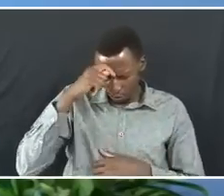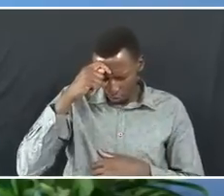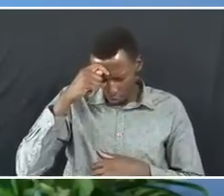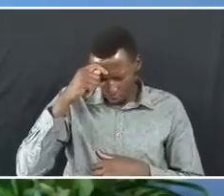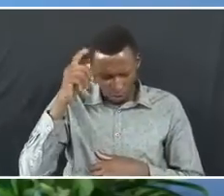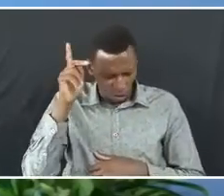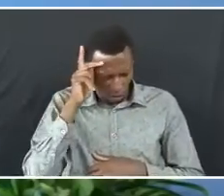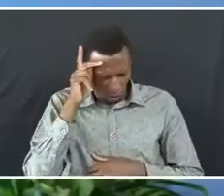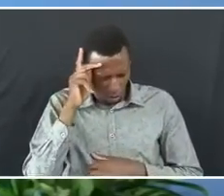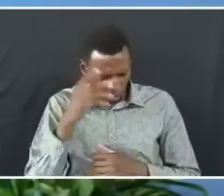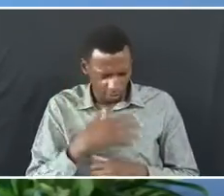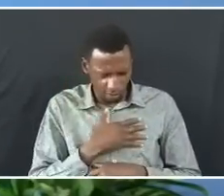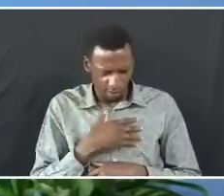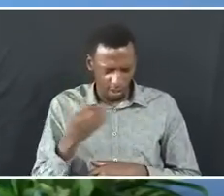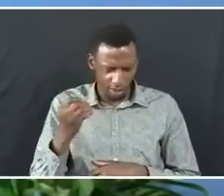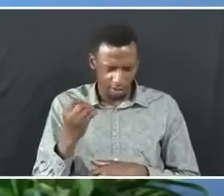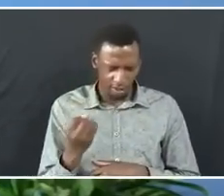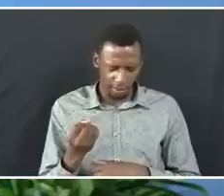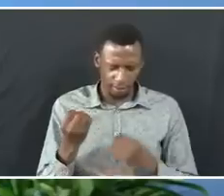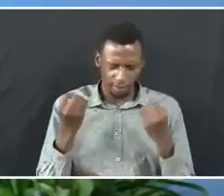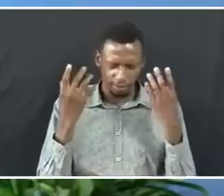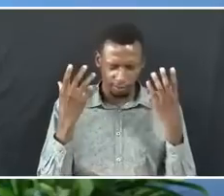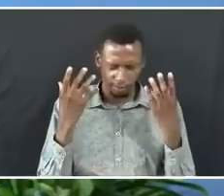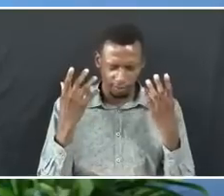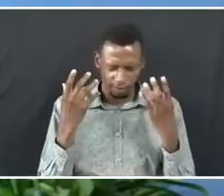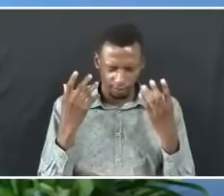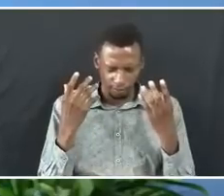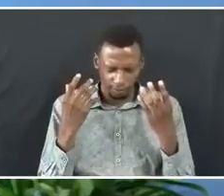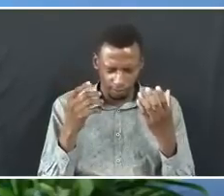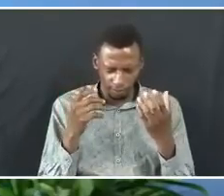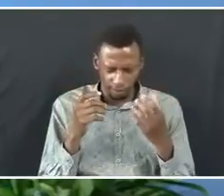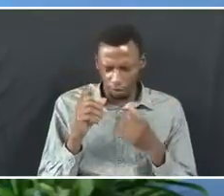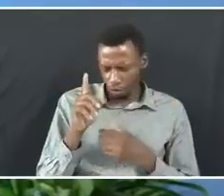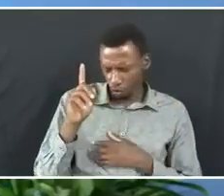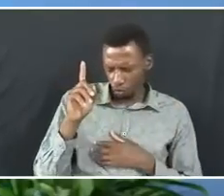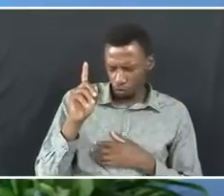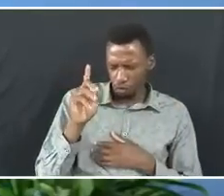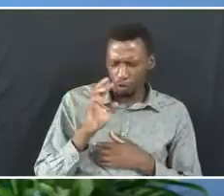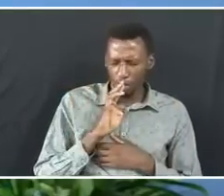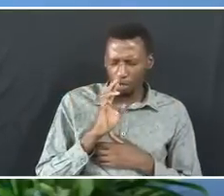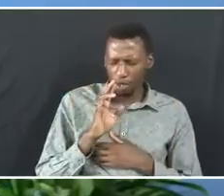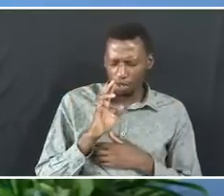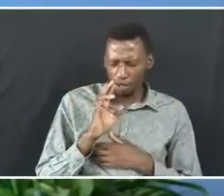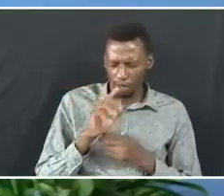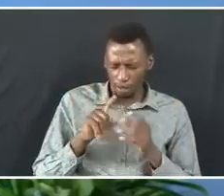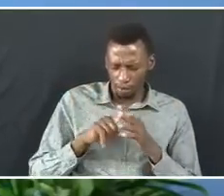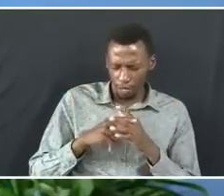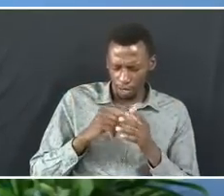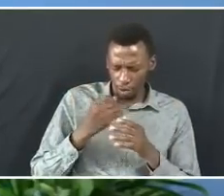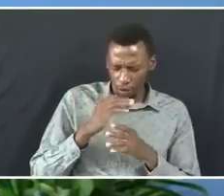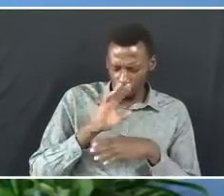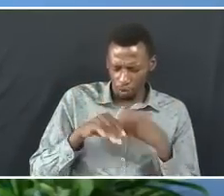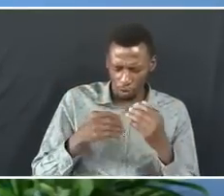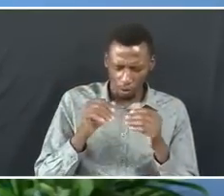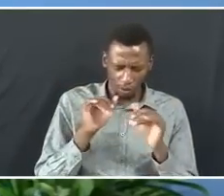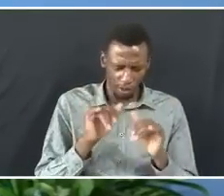and understanding. And you are the source of all that. Give it to us abundantly, like